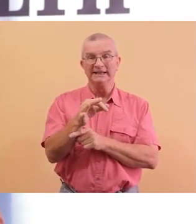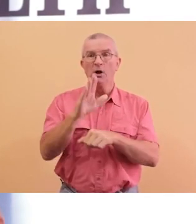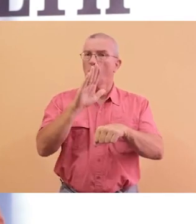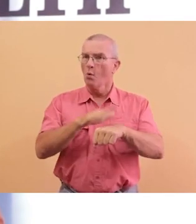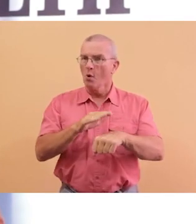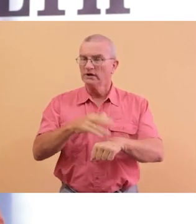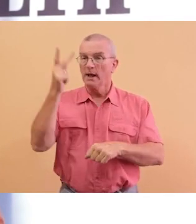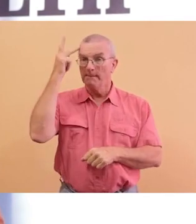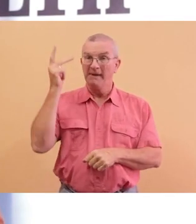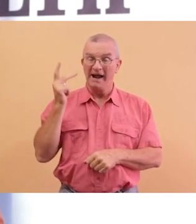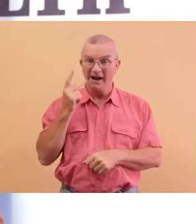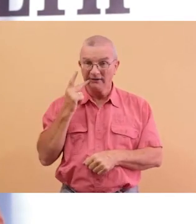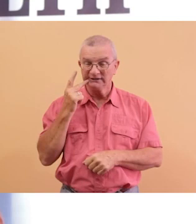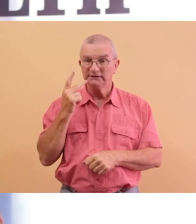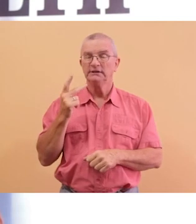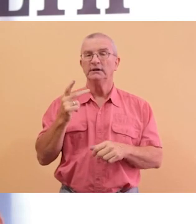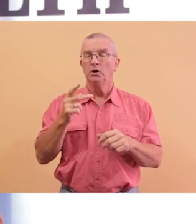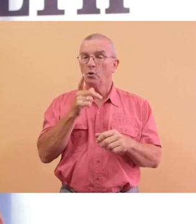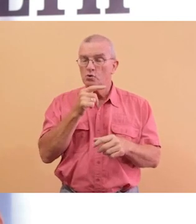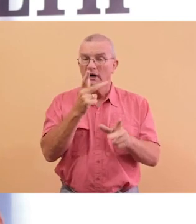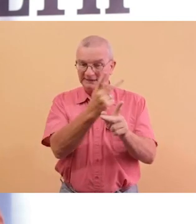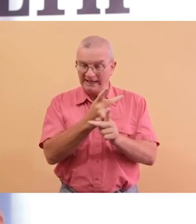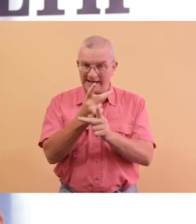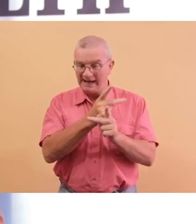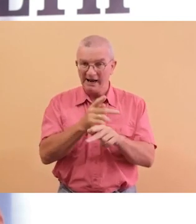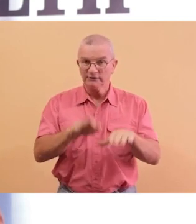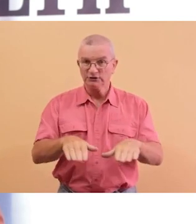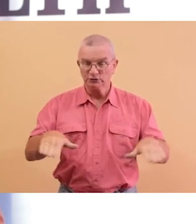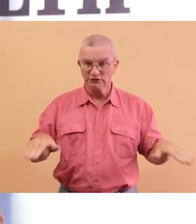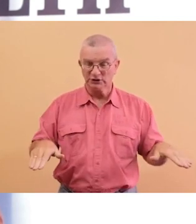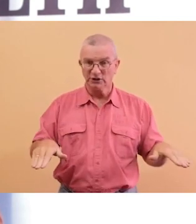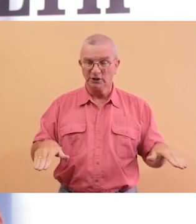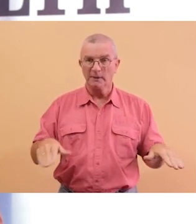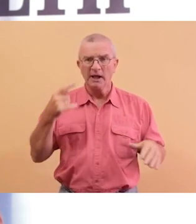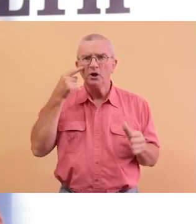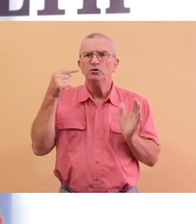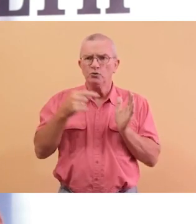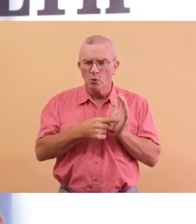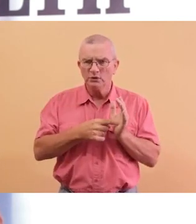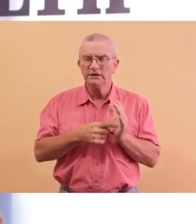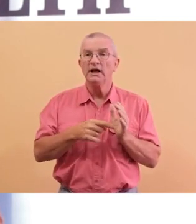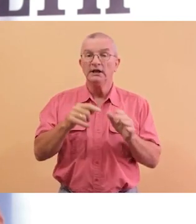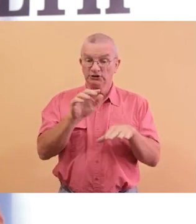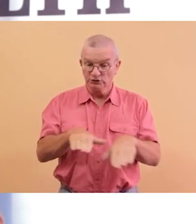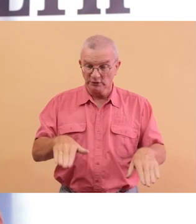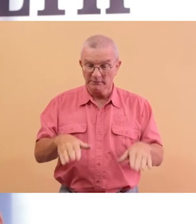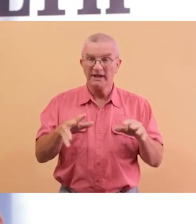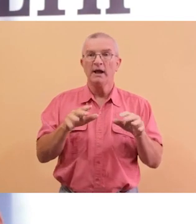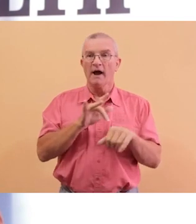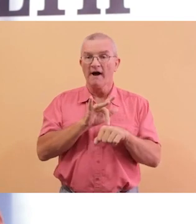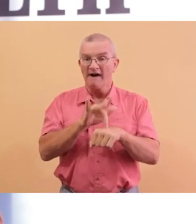our parents and guardians who are noticing that children are being affected more